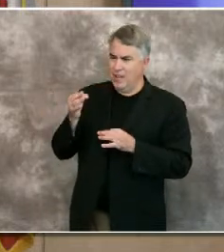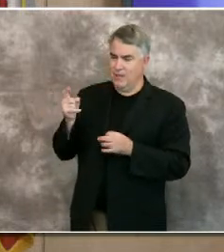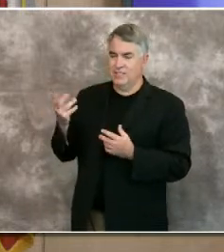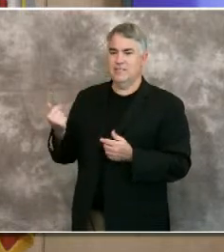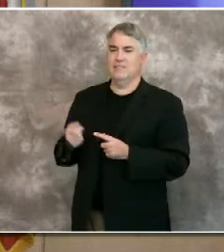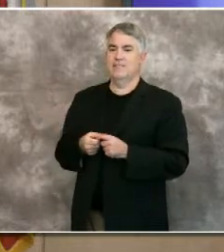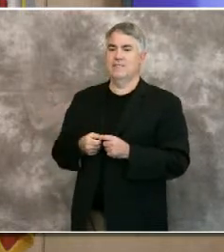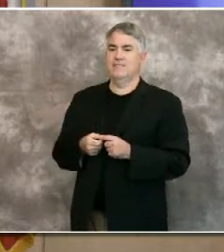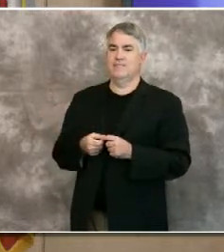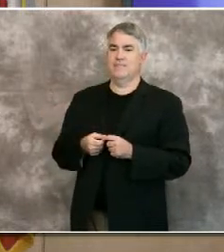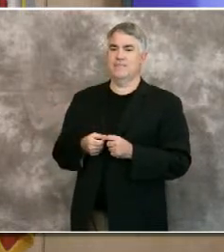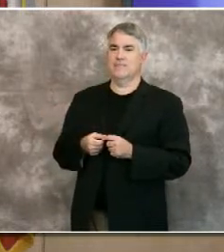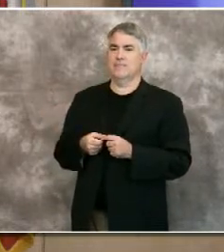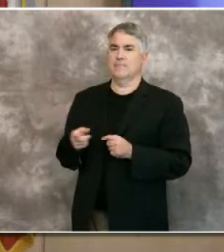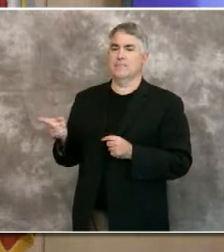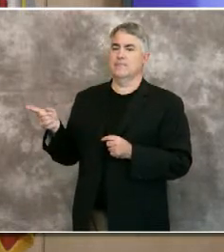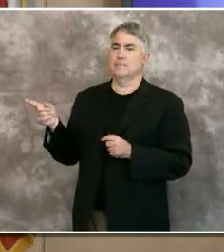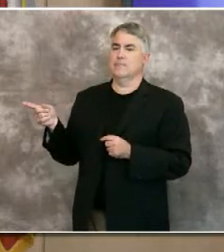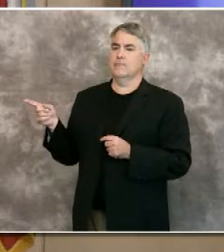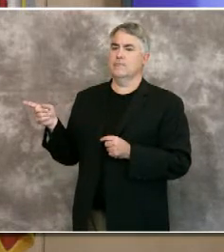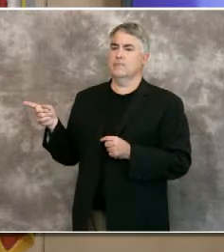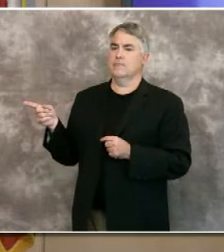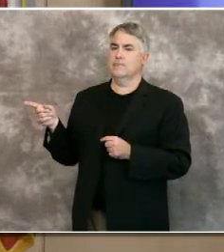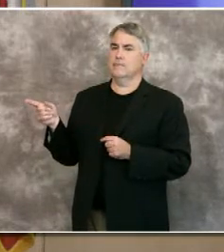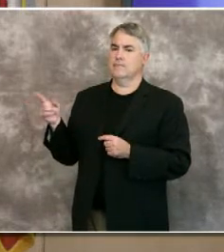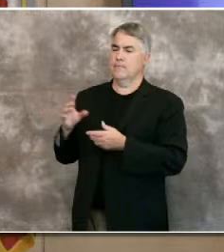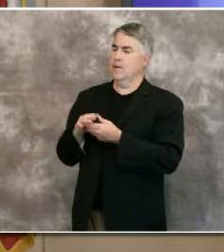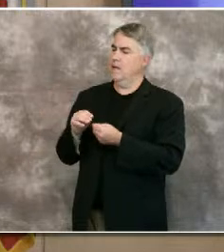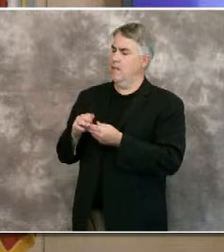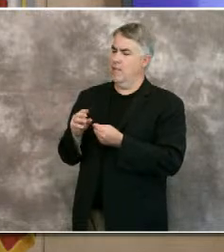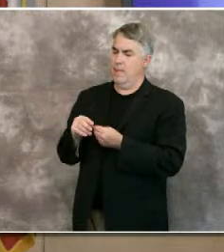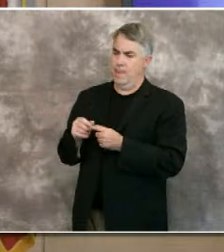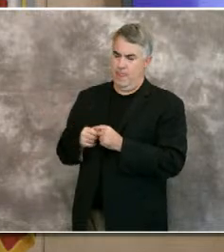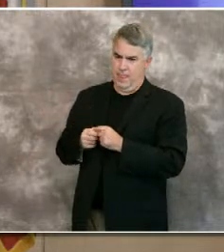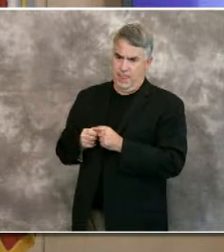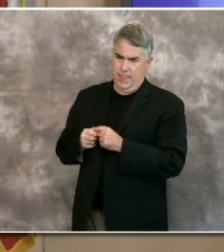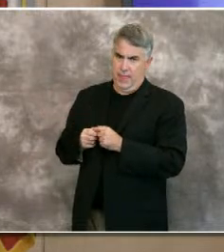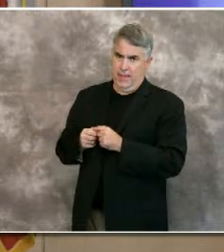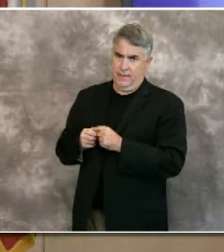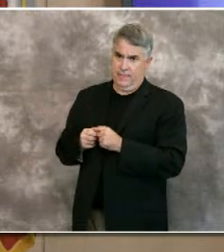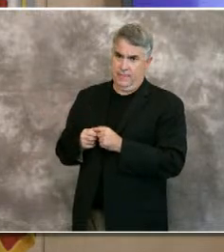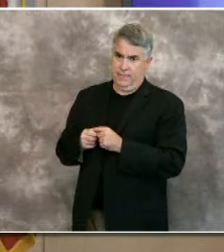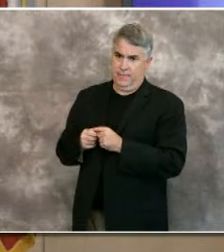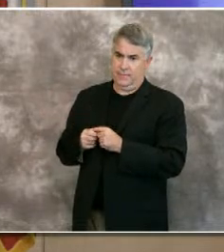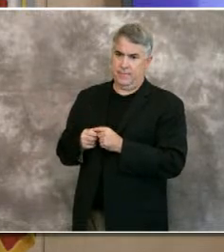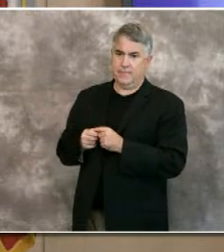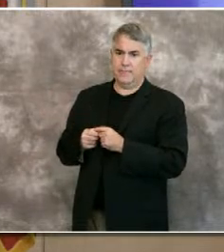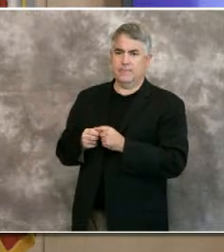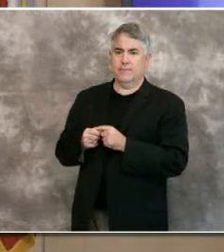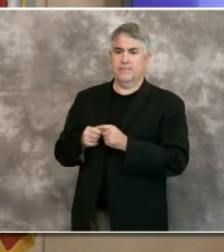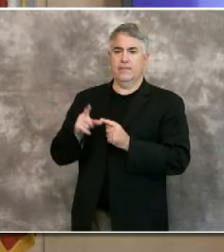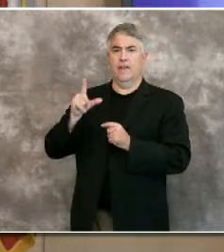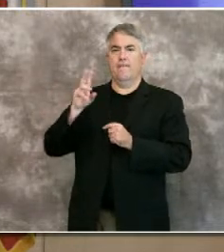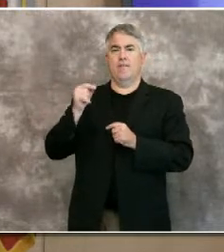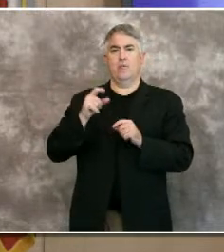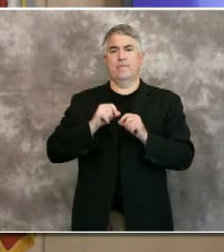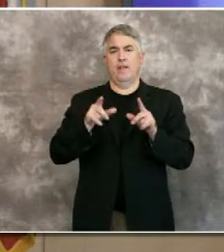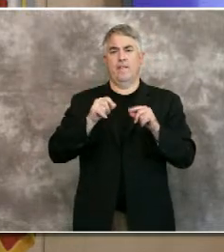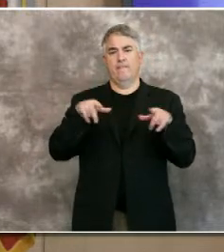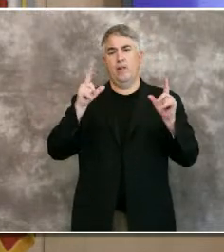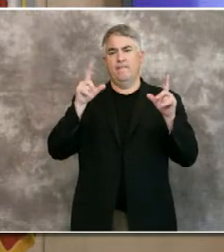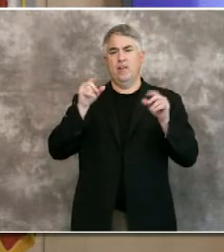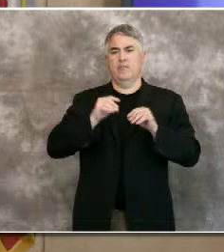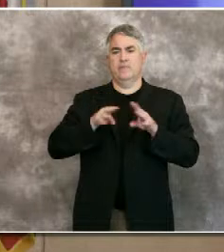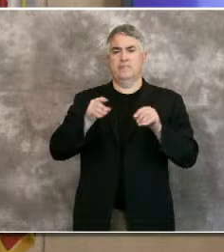I just as you were talking, I noticed that the blog post, there was a blog post in Eater San Diego saying